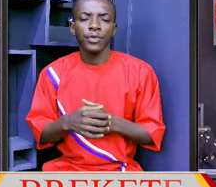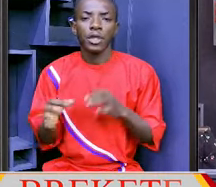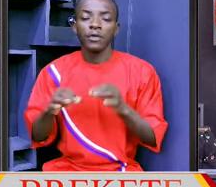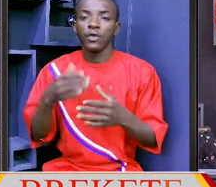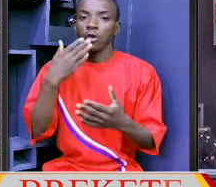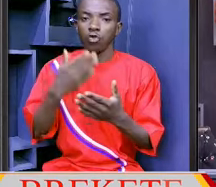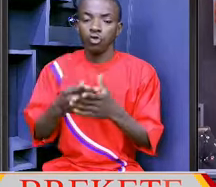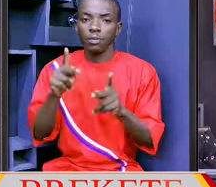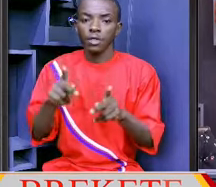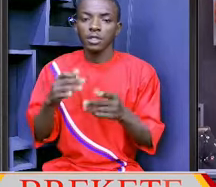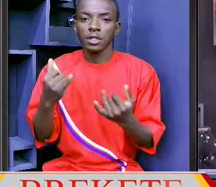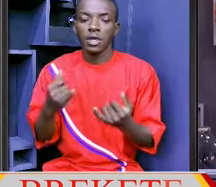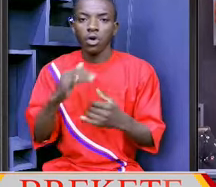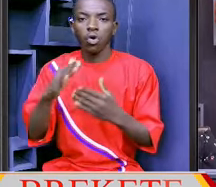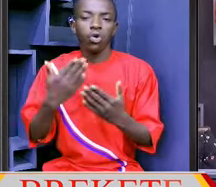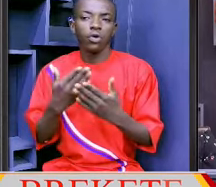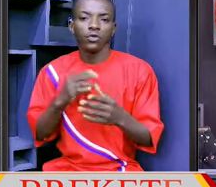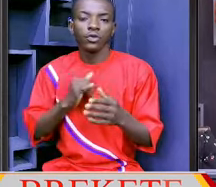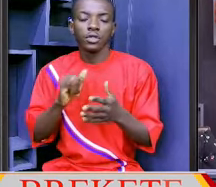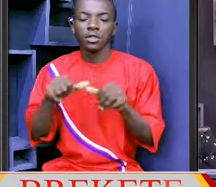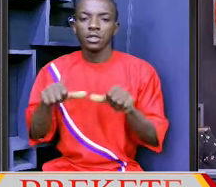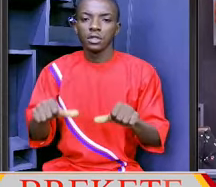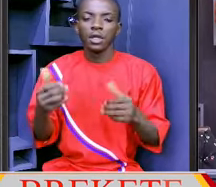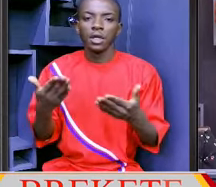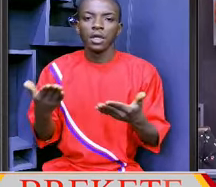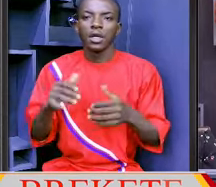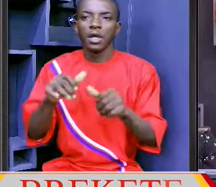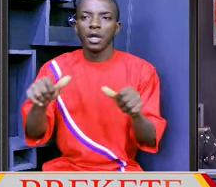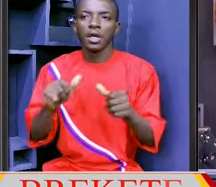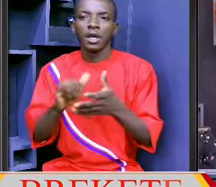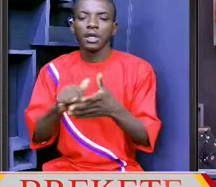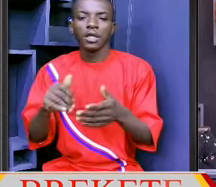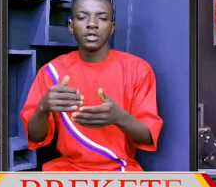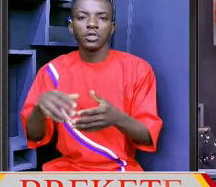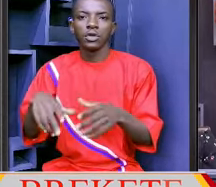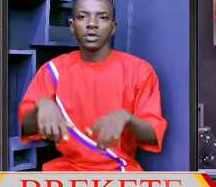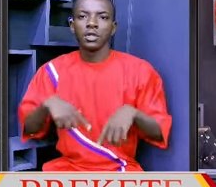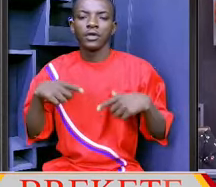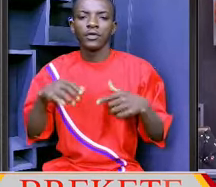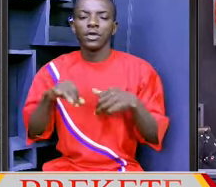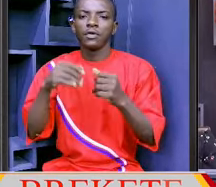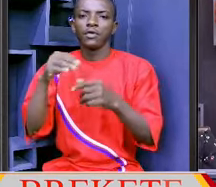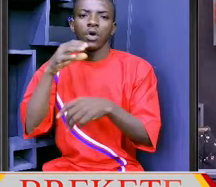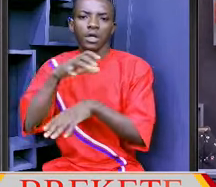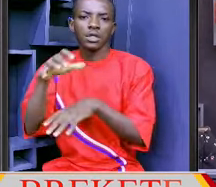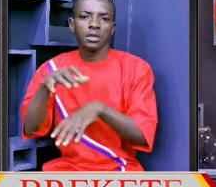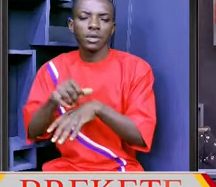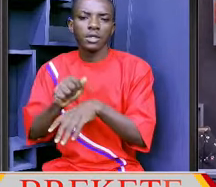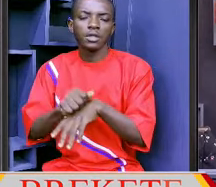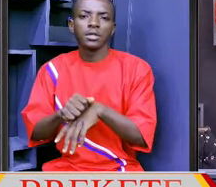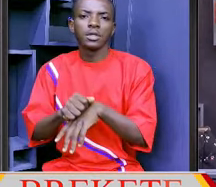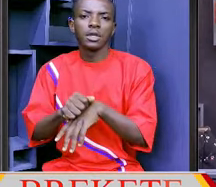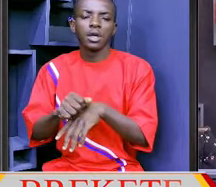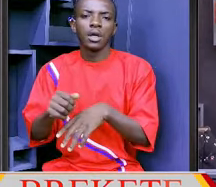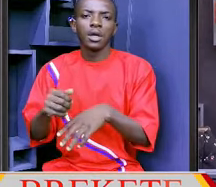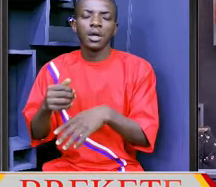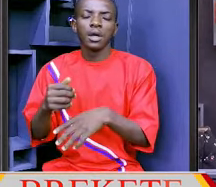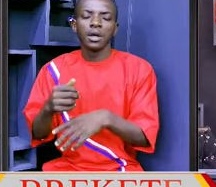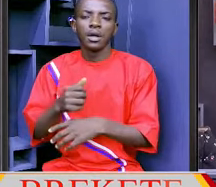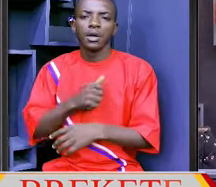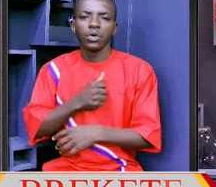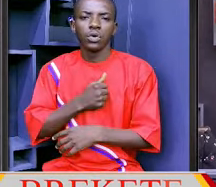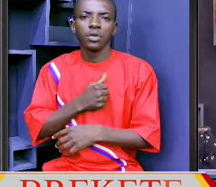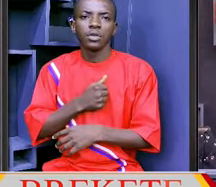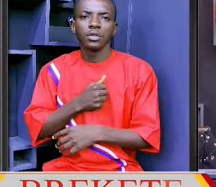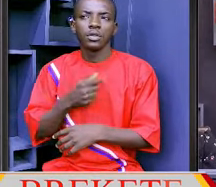If you are a good person, now, all of una way there, the area where una live, if I give an assignment, say, I beg,